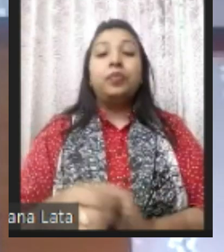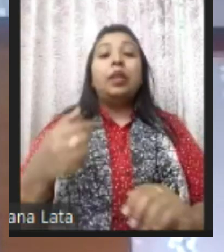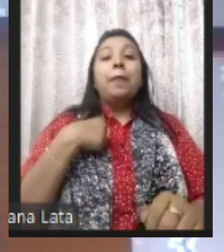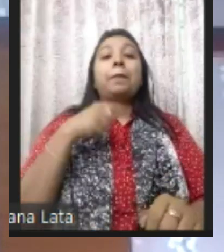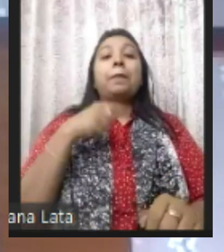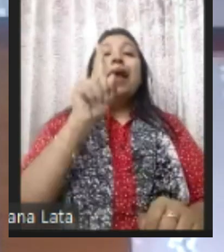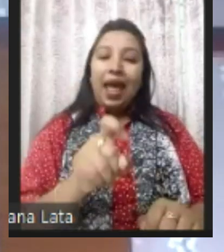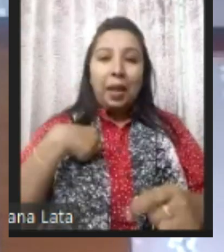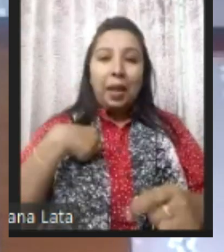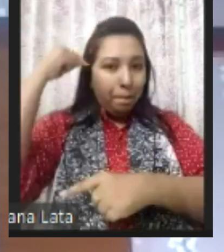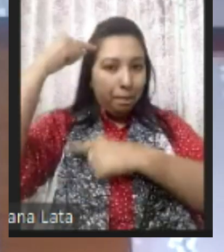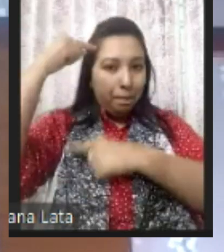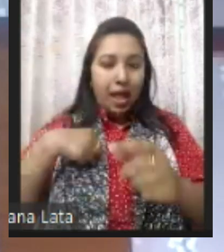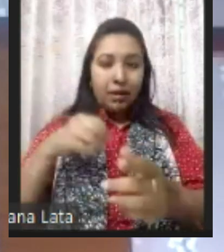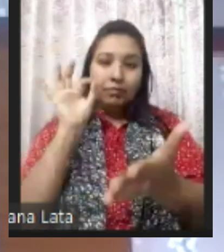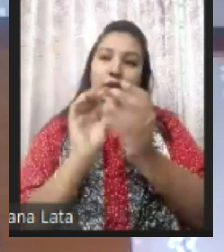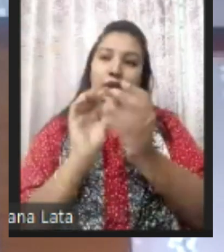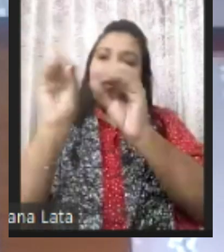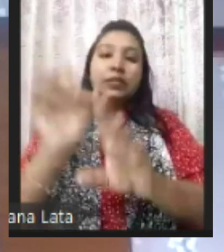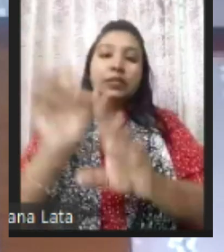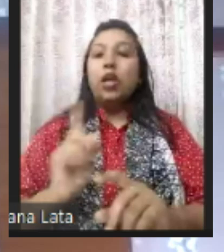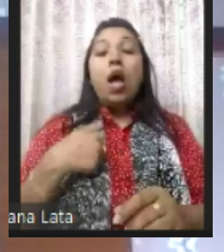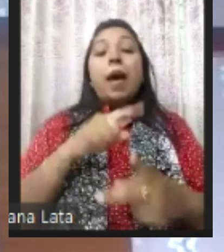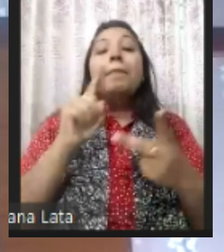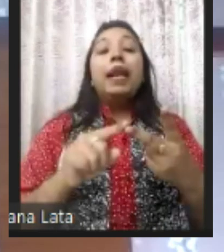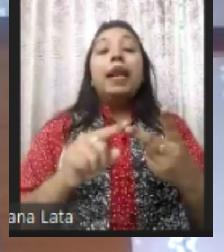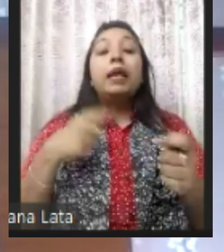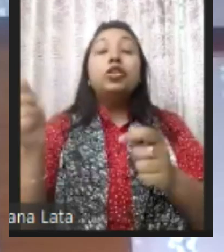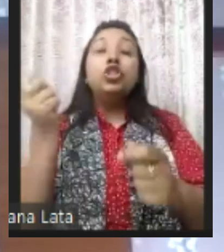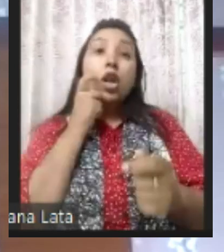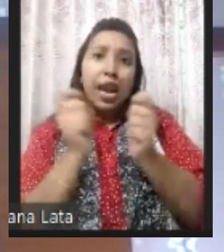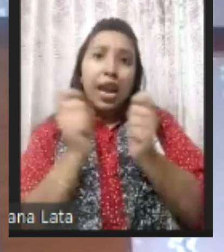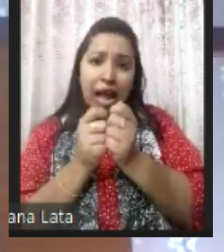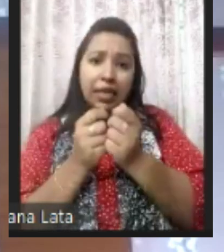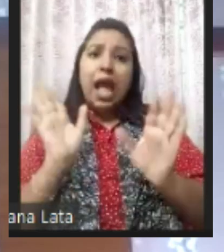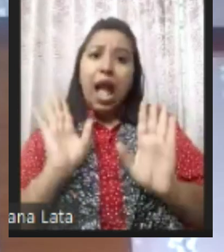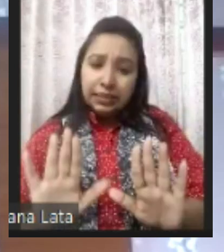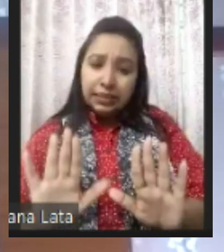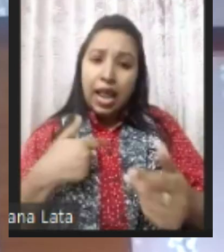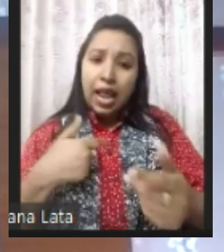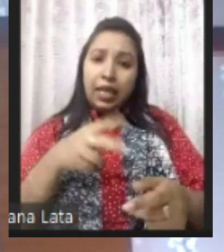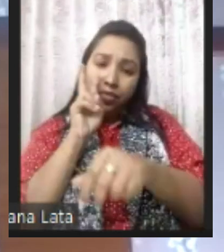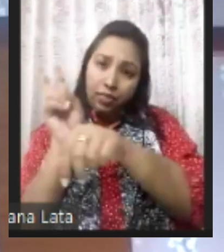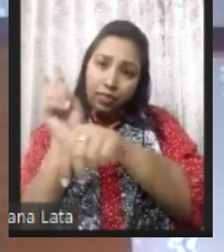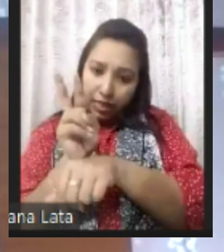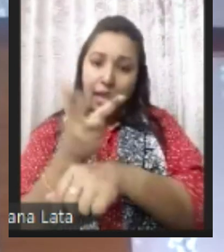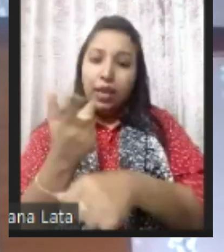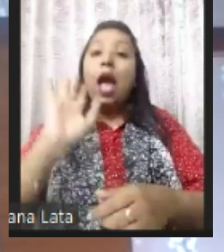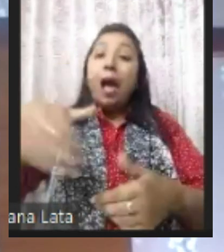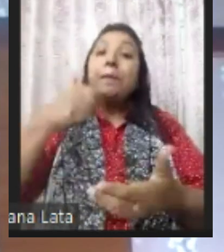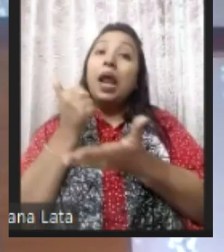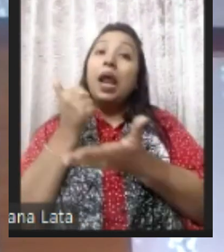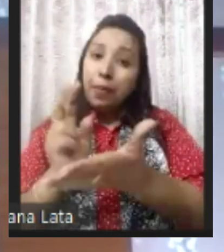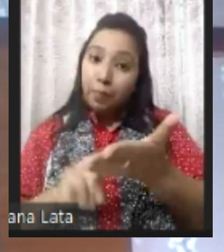here for the global level, so that we are in a situation in the UN system,